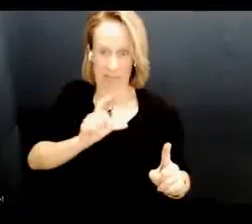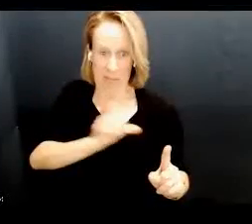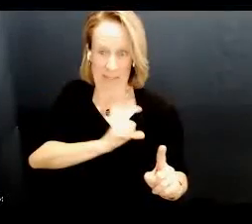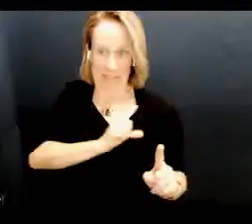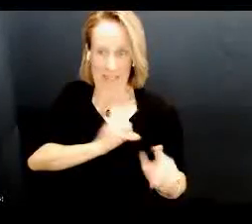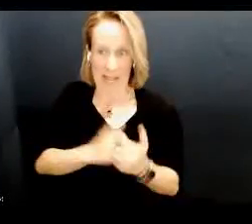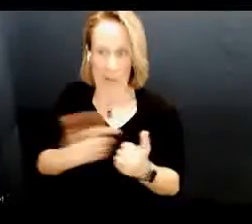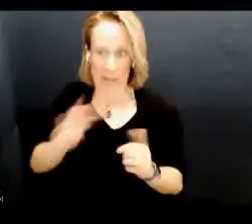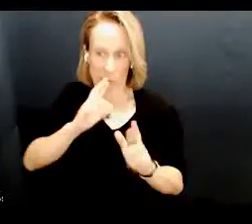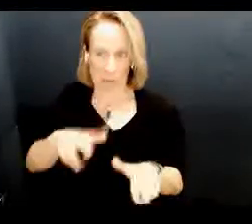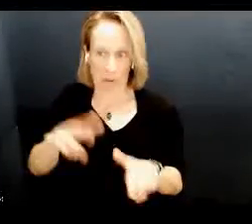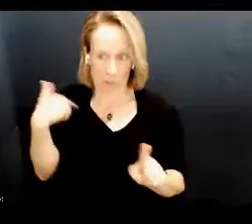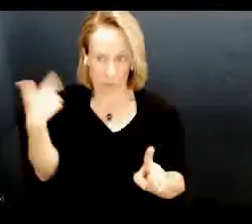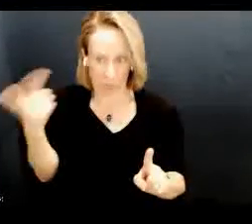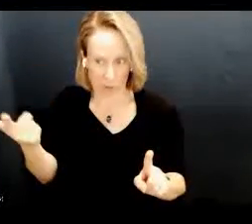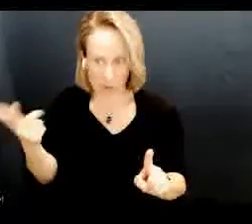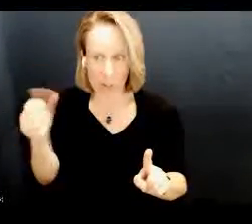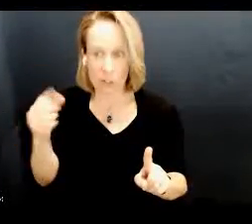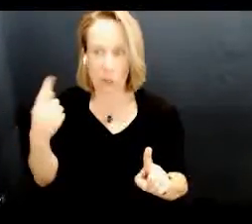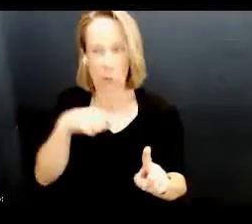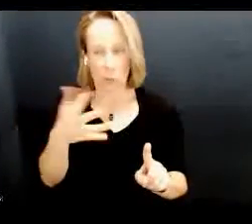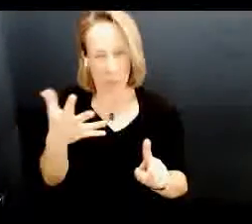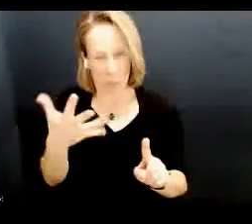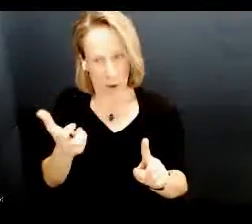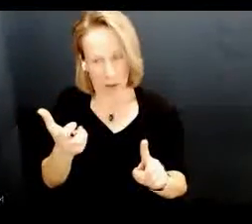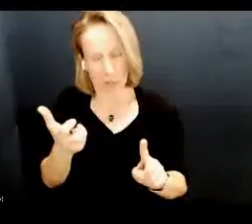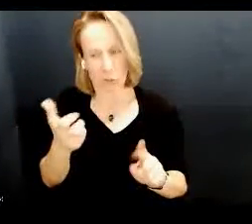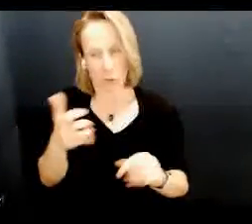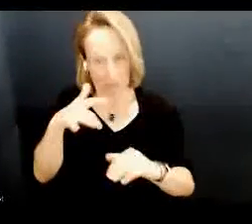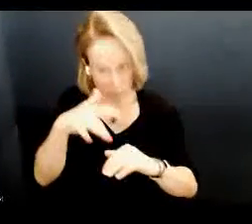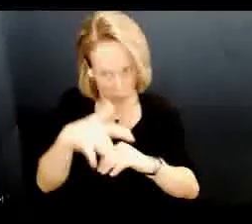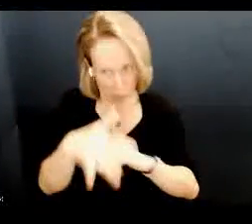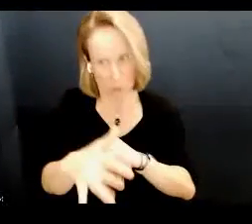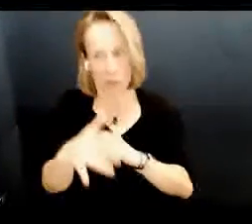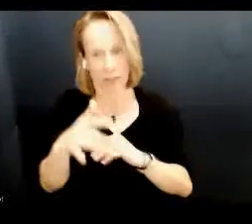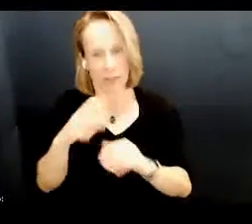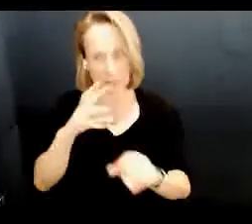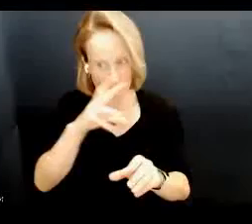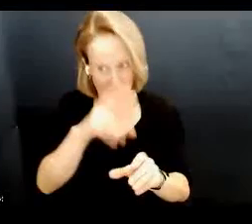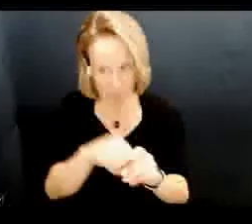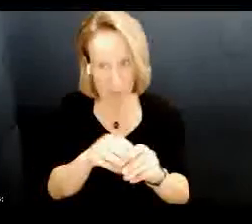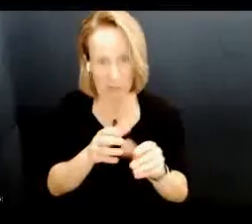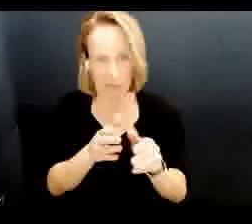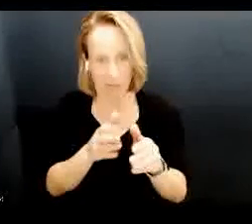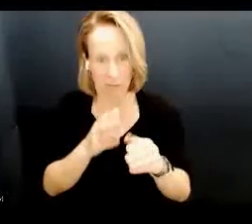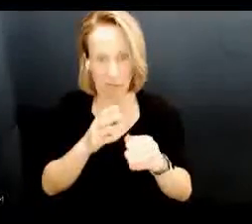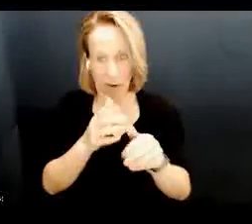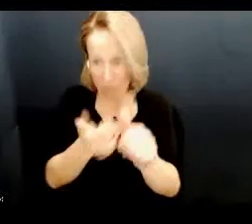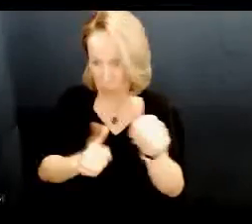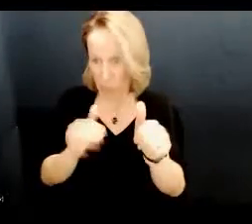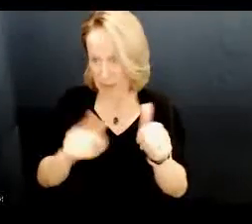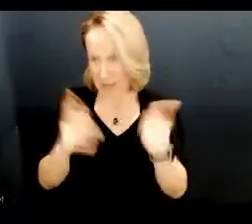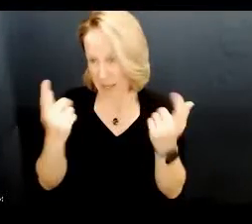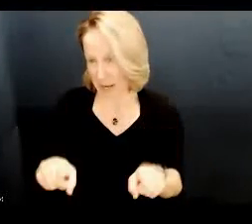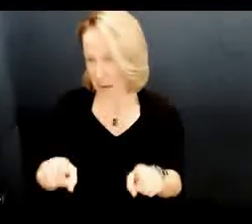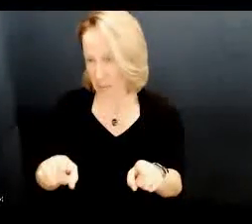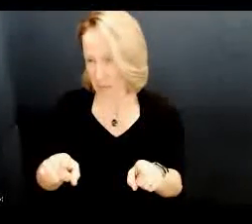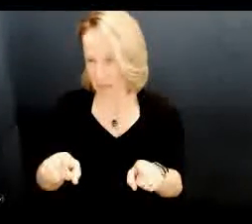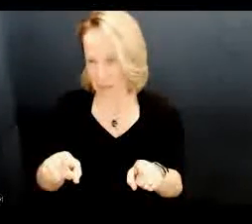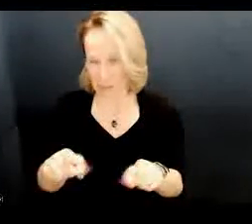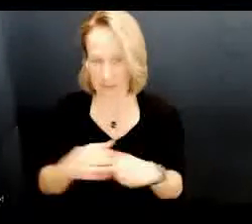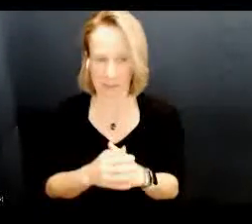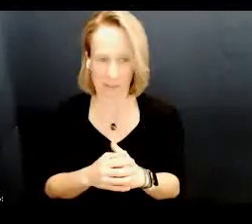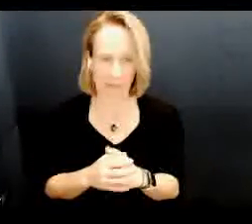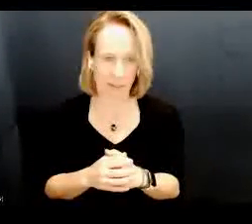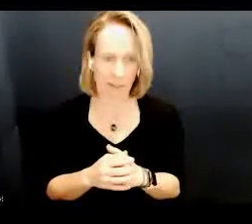we are really proactive about this not happening in our community, right? So we want to look at that.